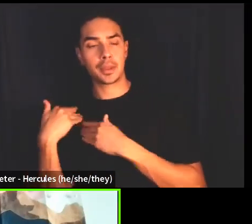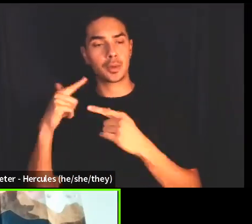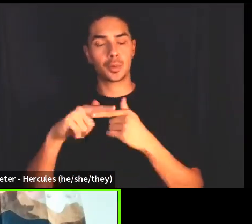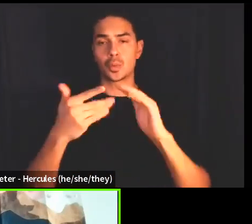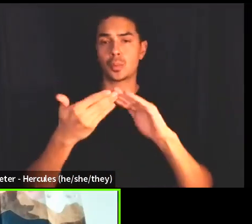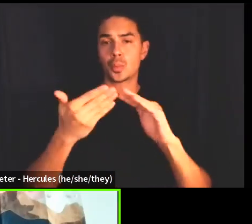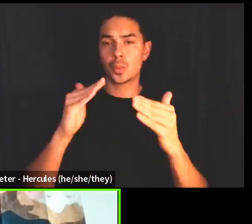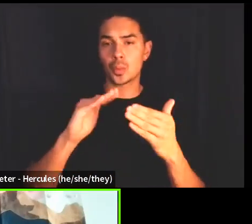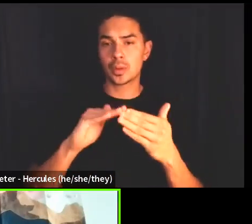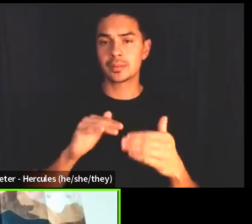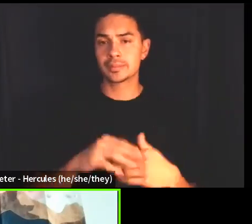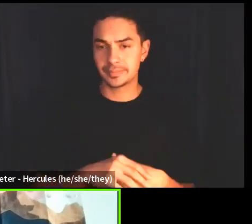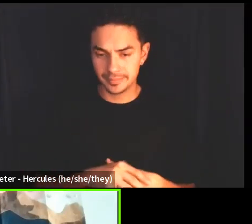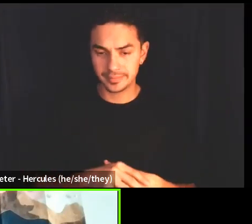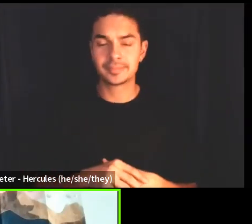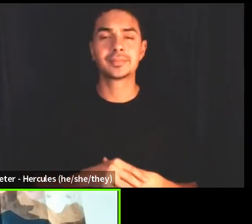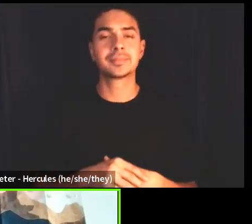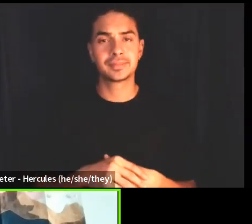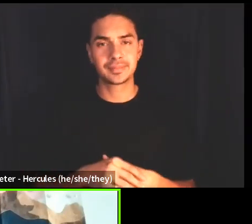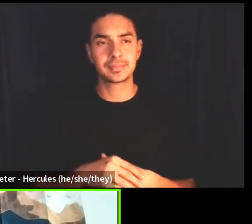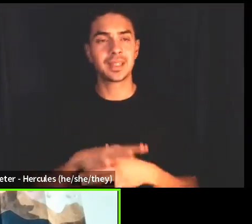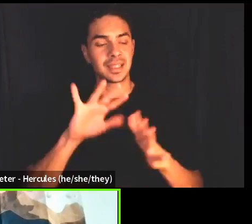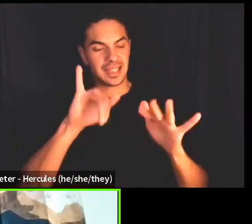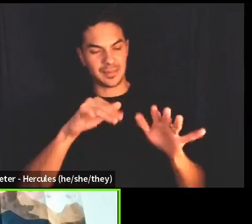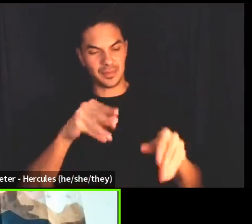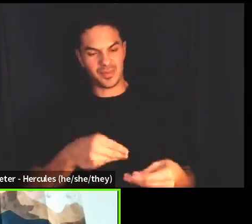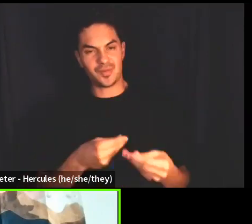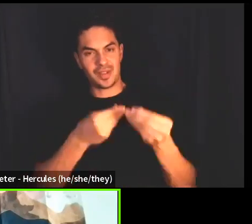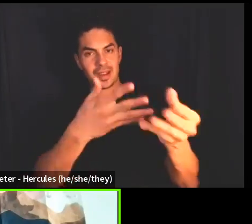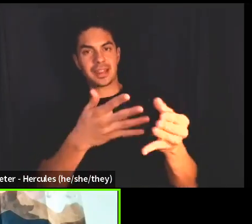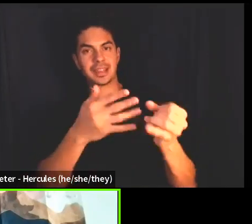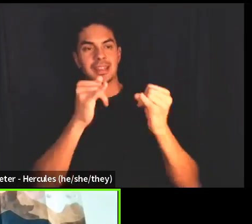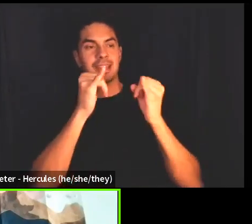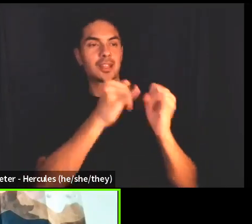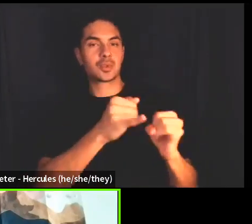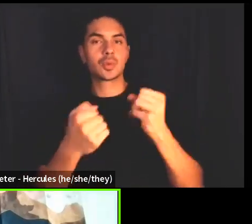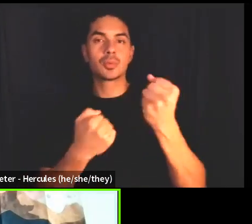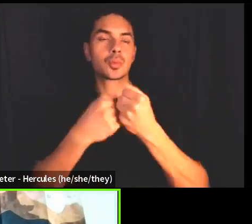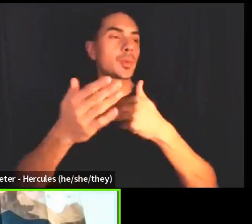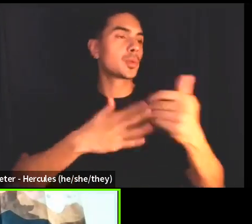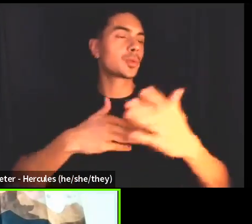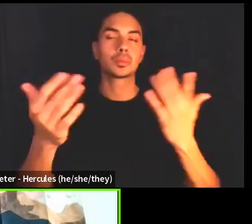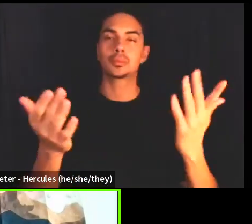and just providing that individualized support, whether it's cultural or